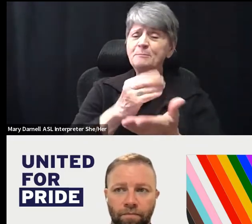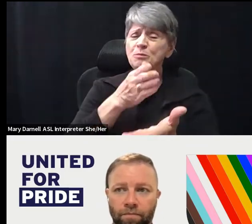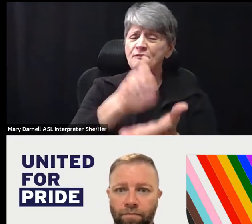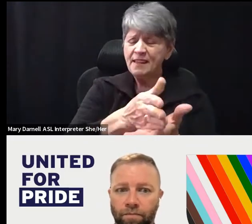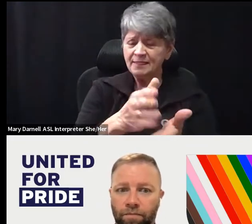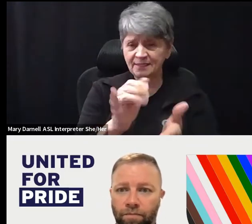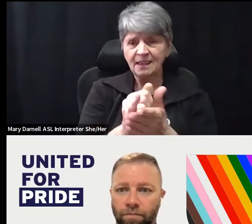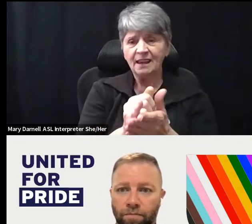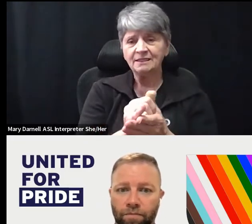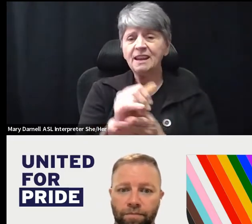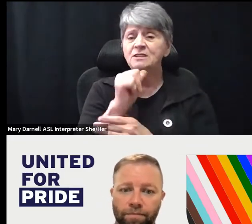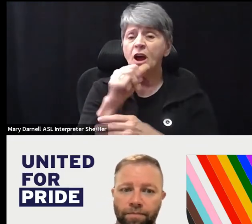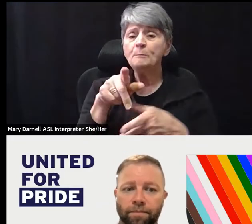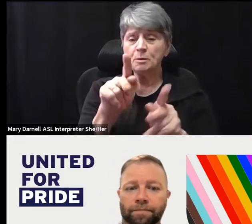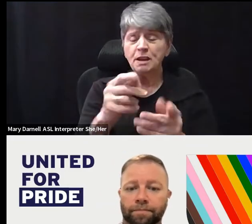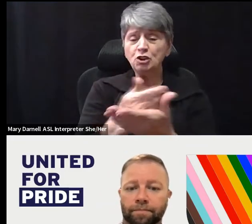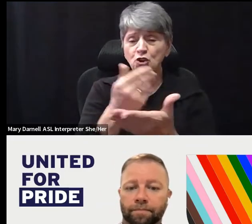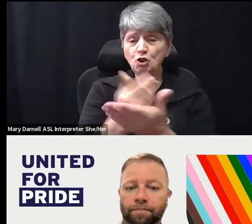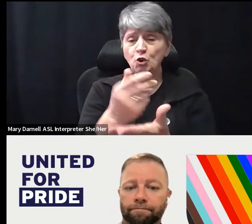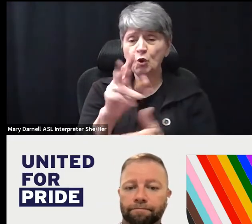to not allow new voucher programs to exist.